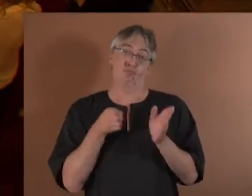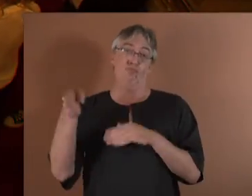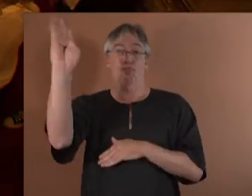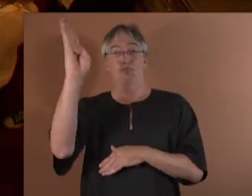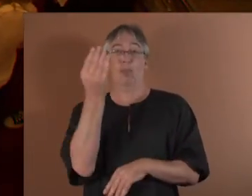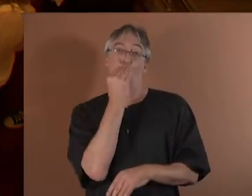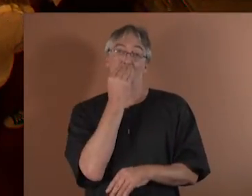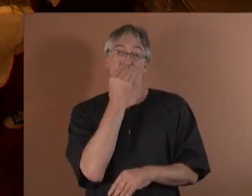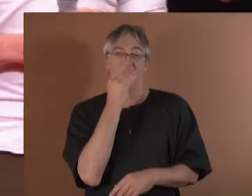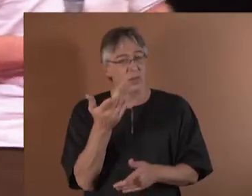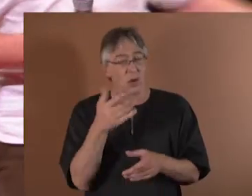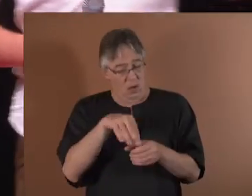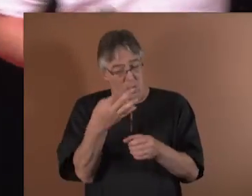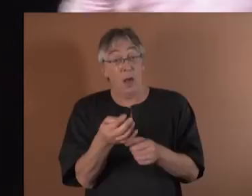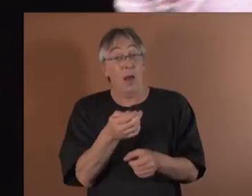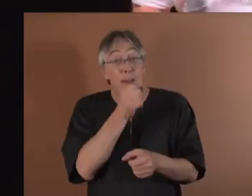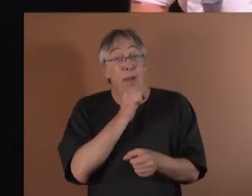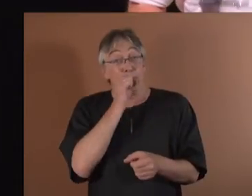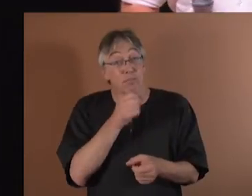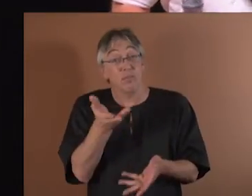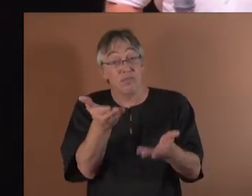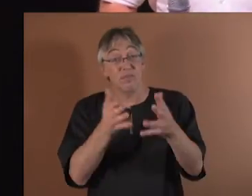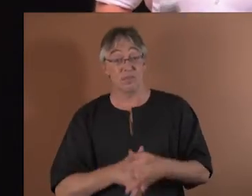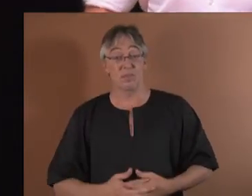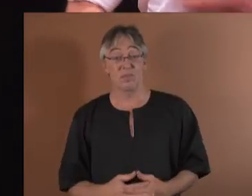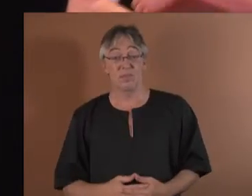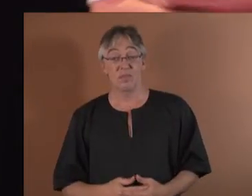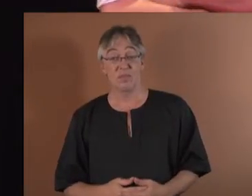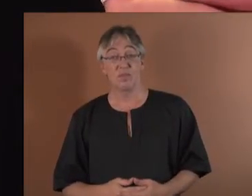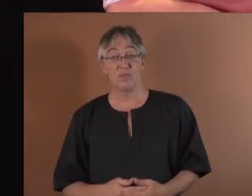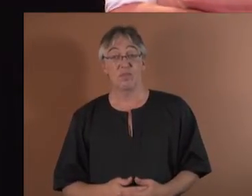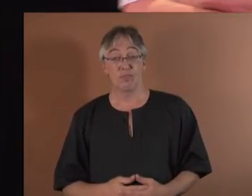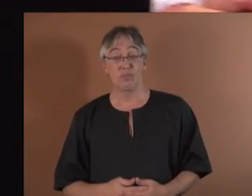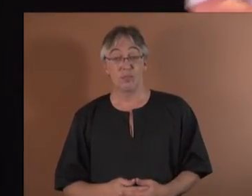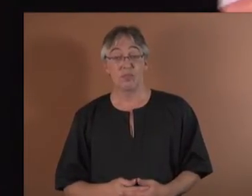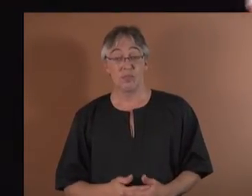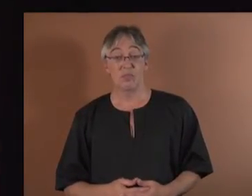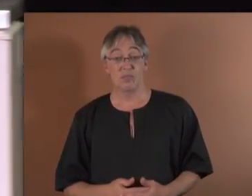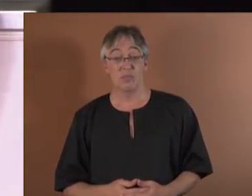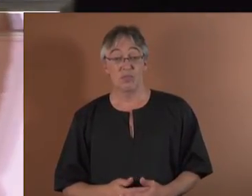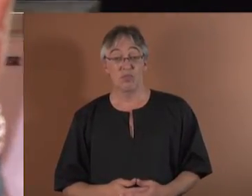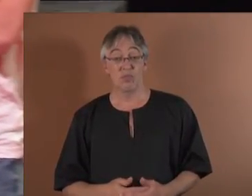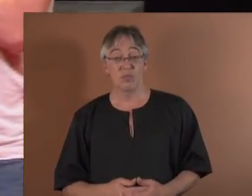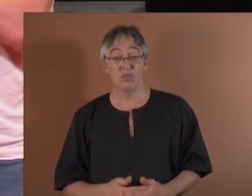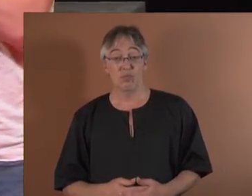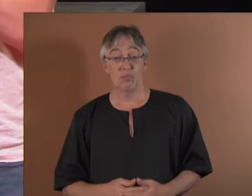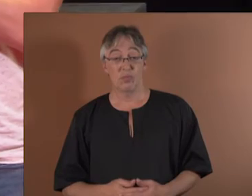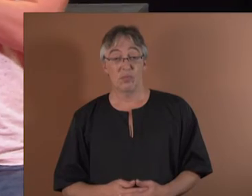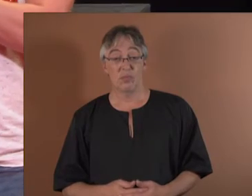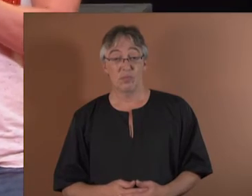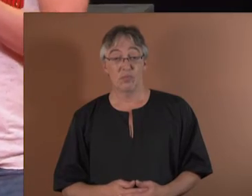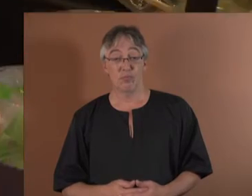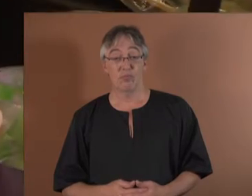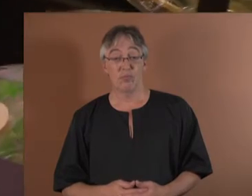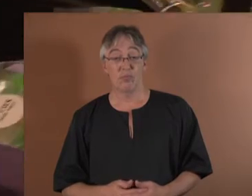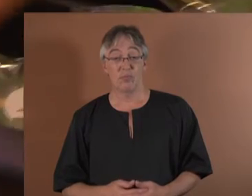You just start licking. Keep licking. Yeah. Everybody needs to be back in their seats at 2.15. I know. I don't do anything. I mean, they can go if they want, you